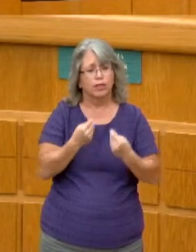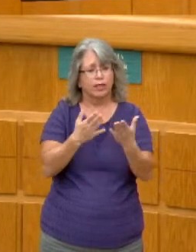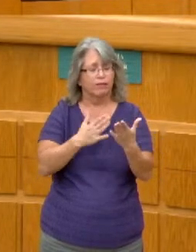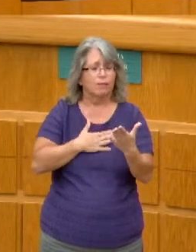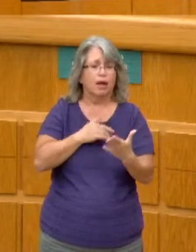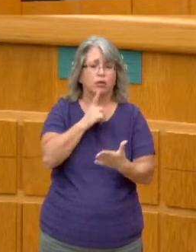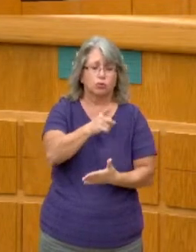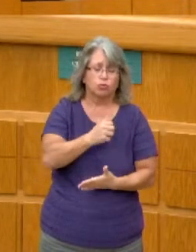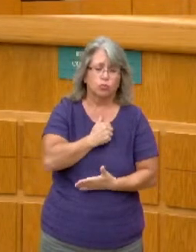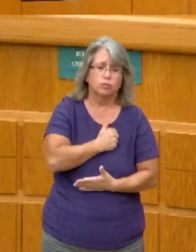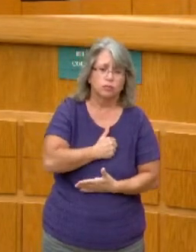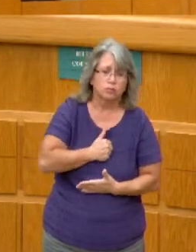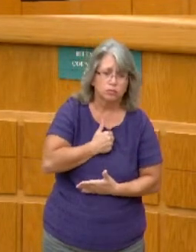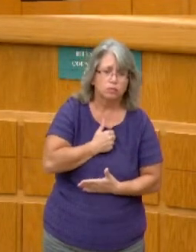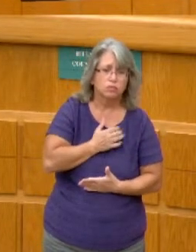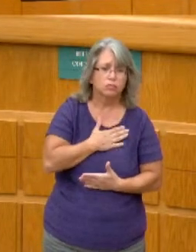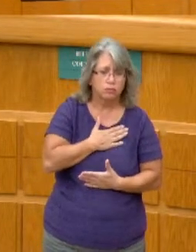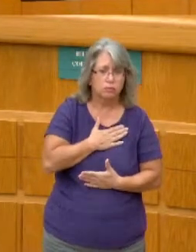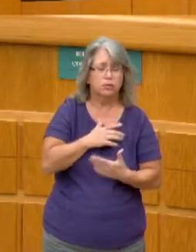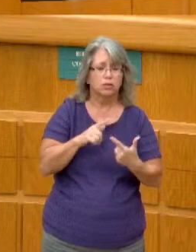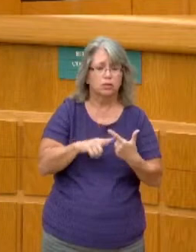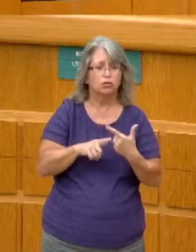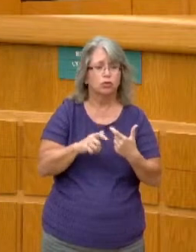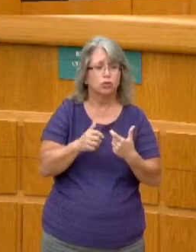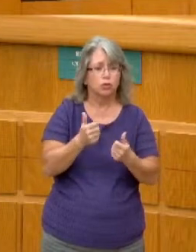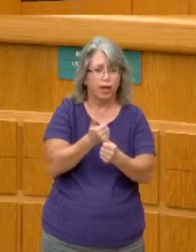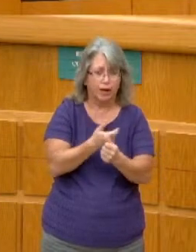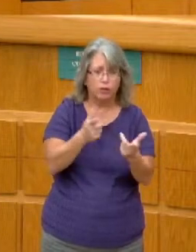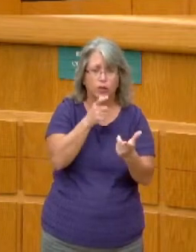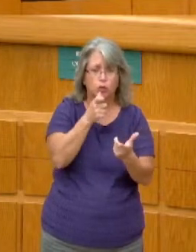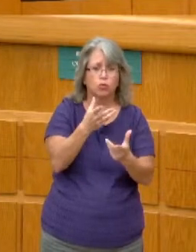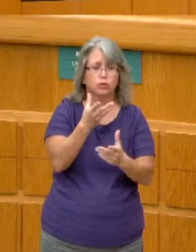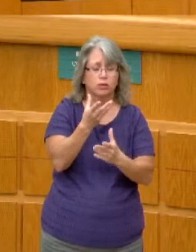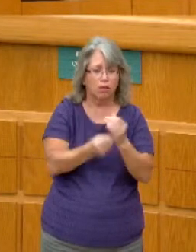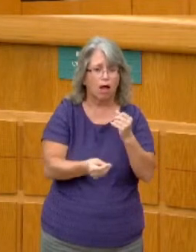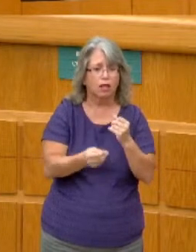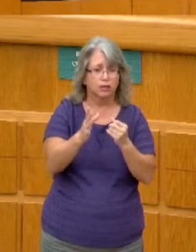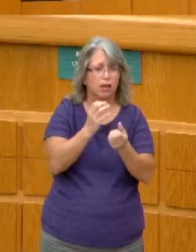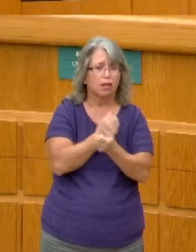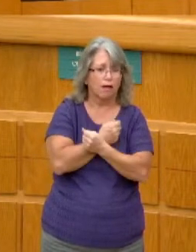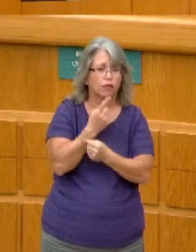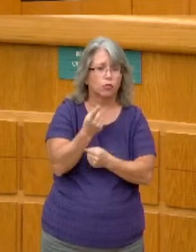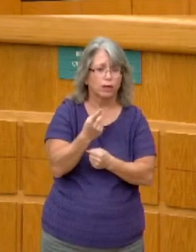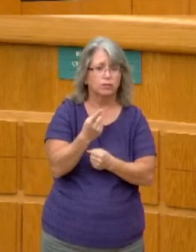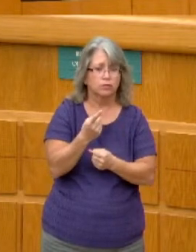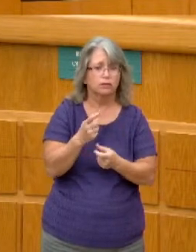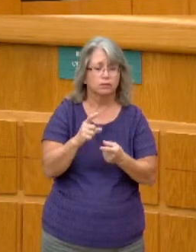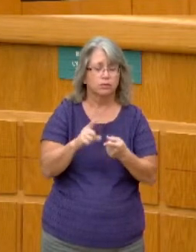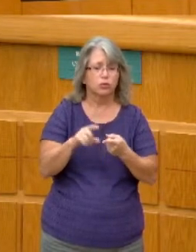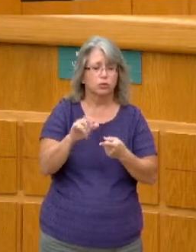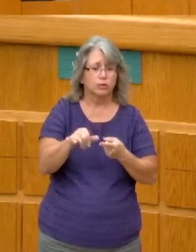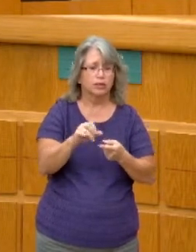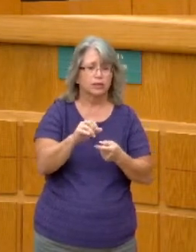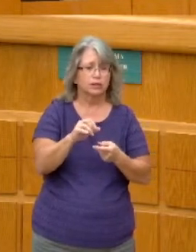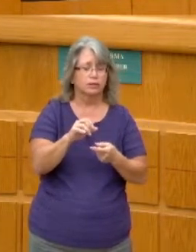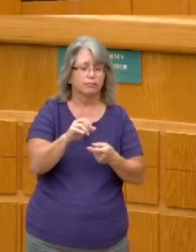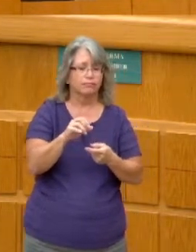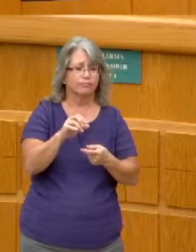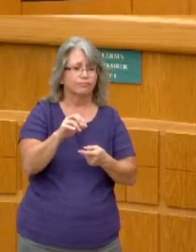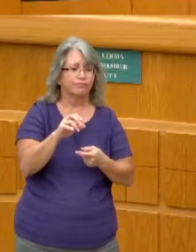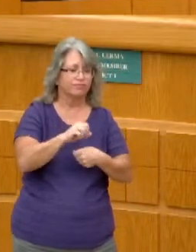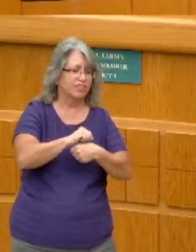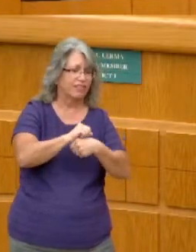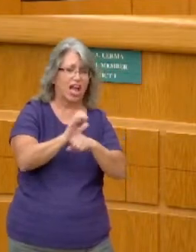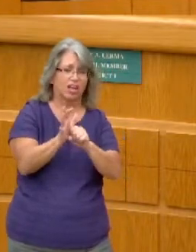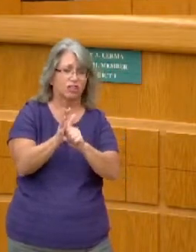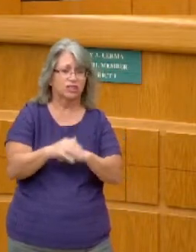lost a loved one to this virus. So, and I'm going to end it with these two slides because I think these two